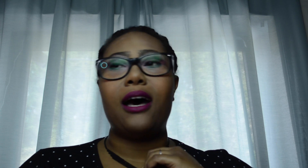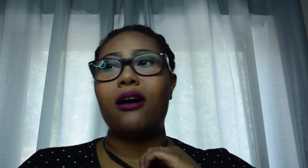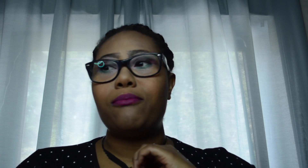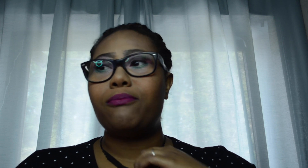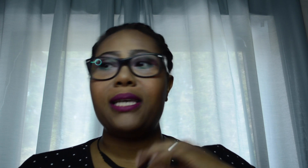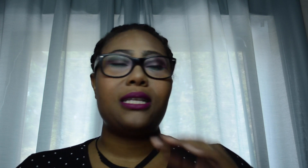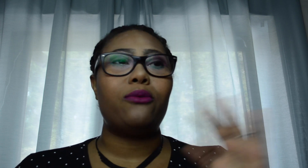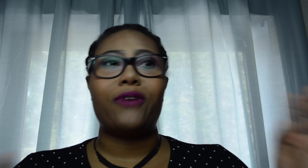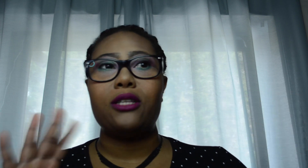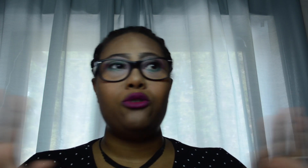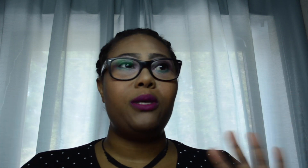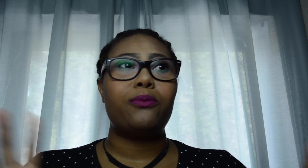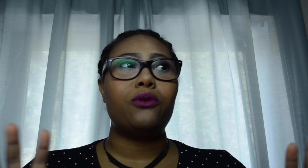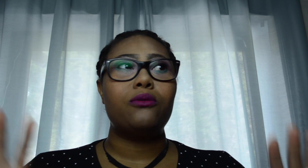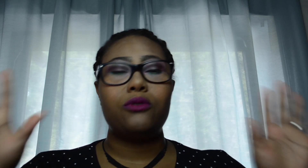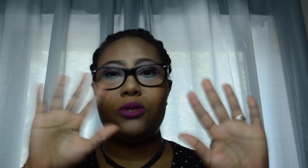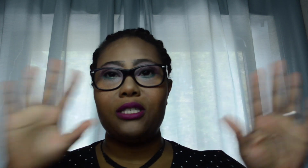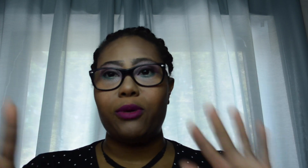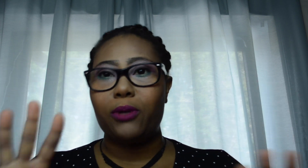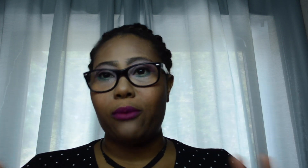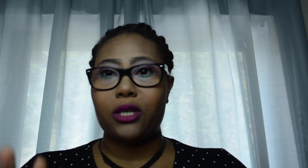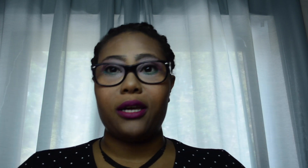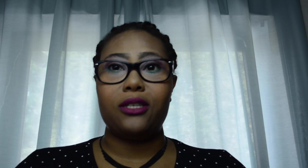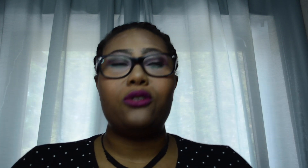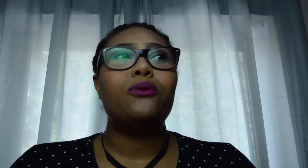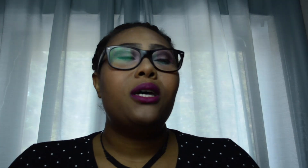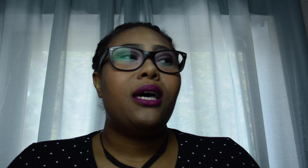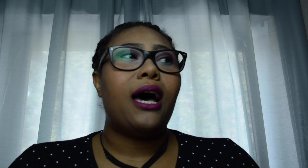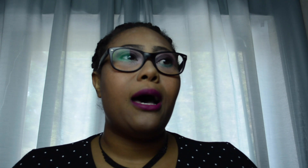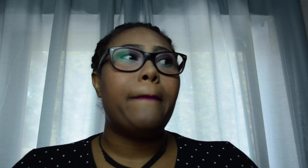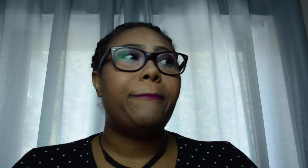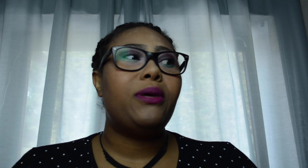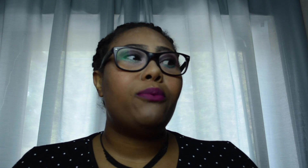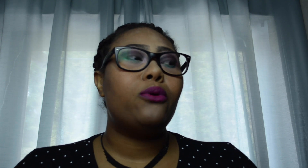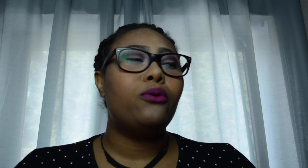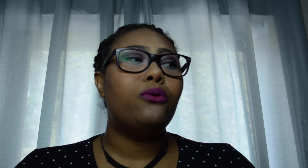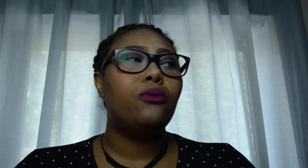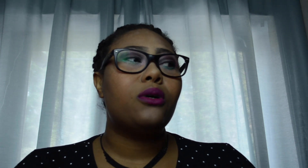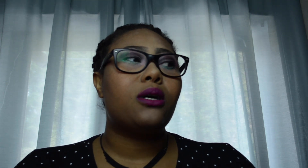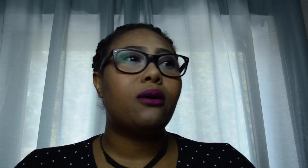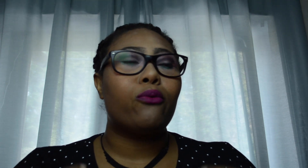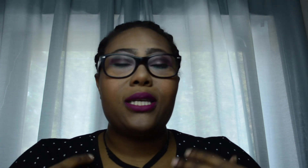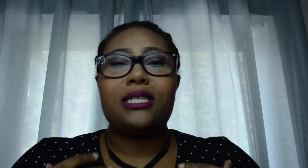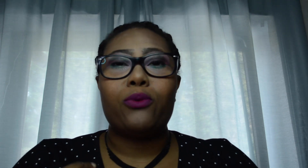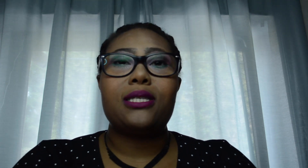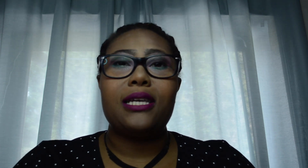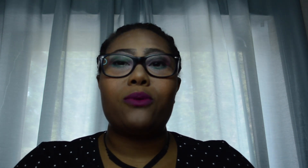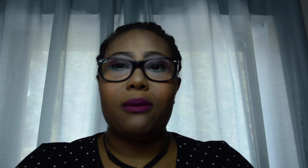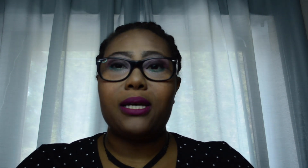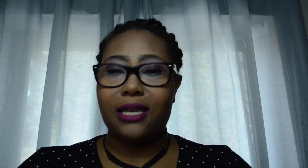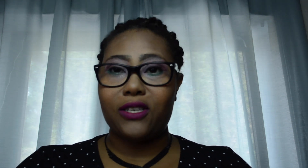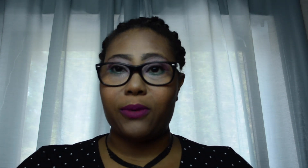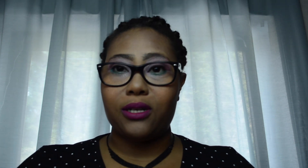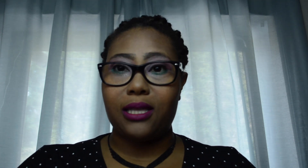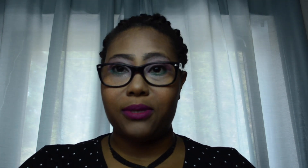said, basically we've got two sets of people that we're talking to. People who this resonates